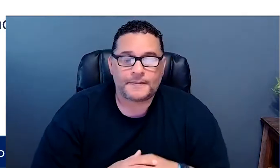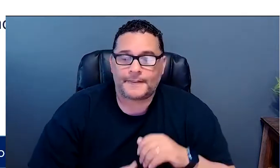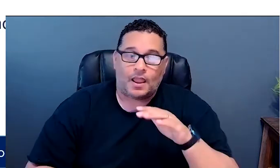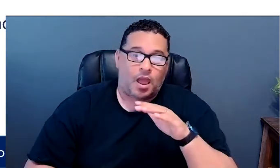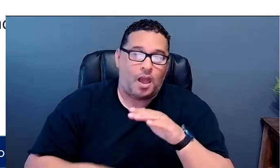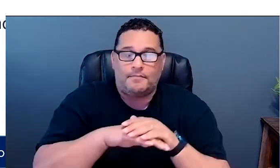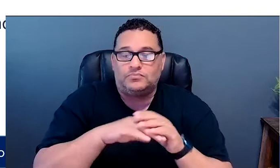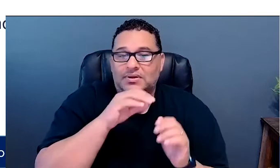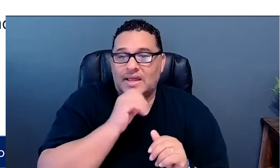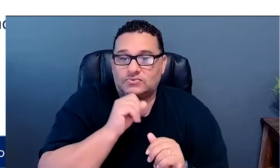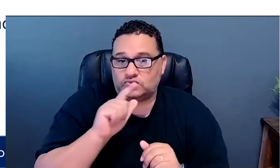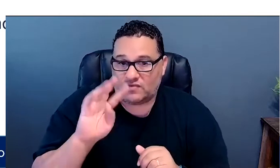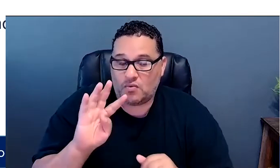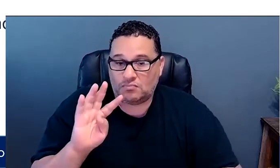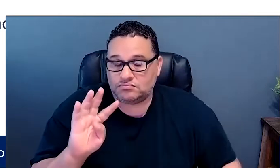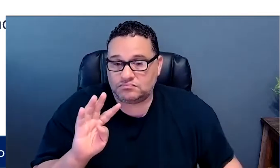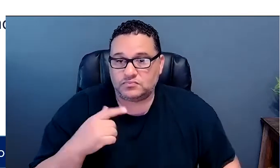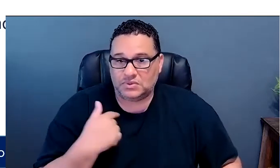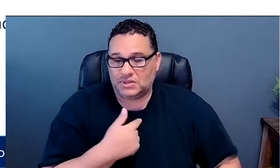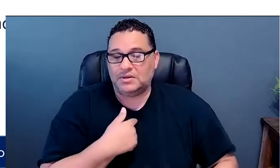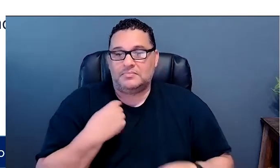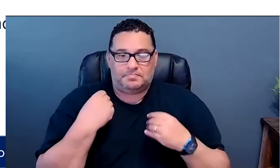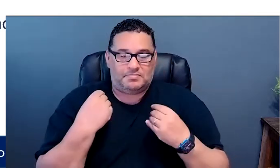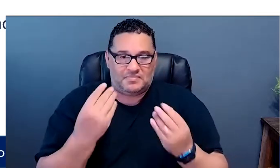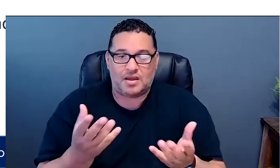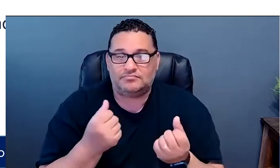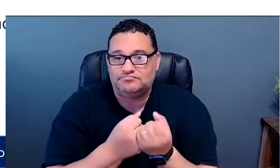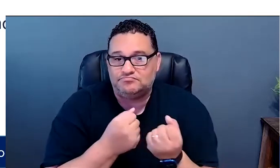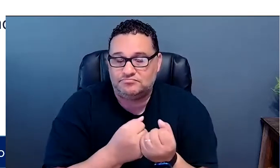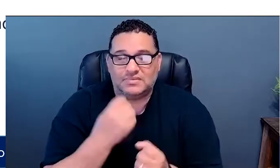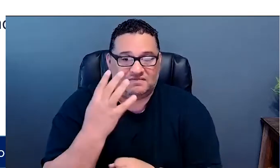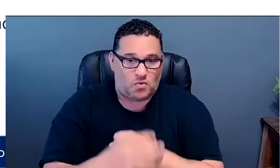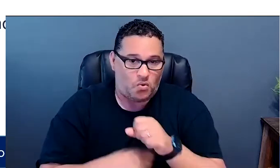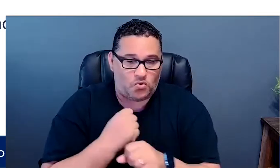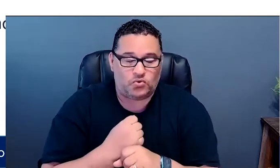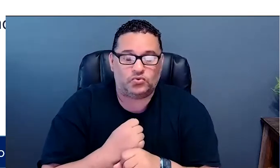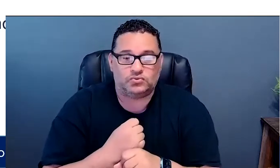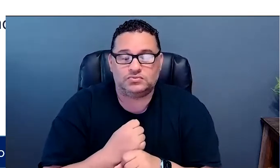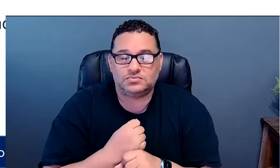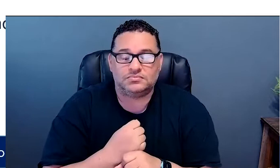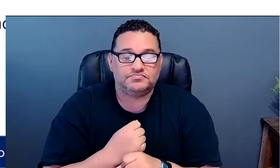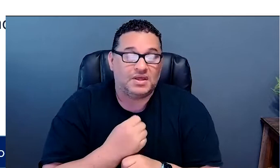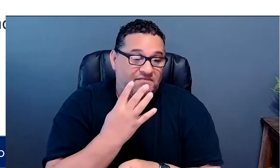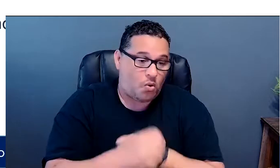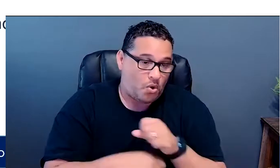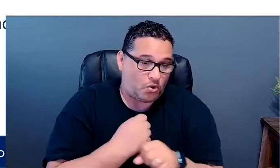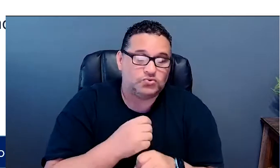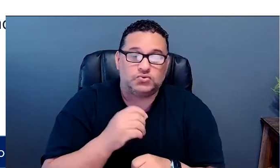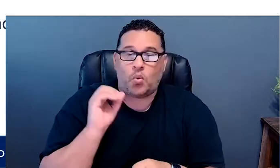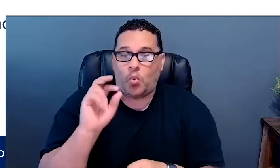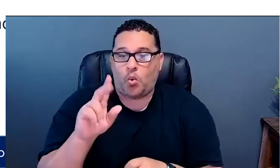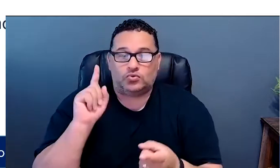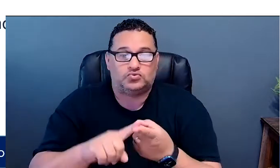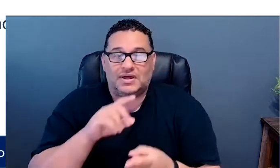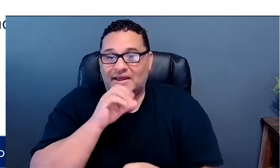24, we provide that 4 years, or to the age of 24. If they